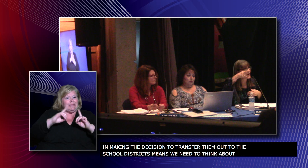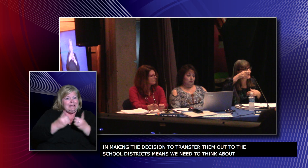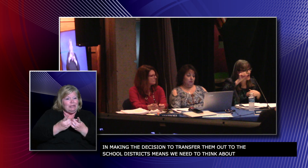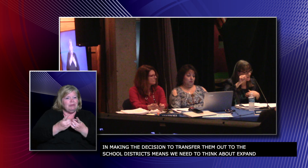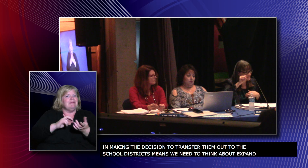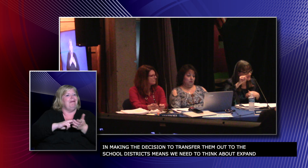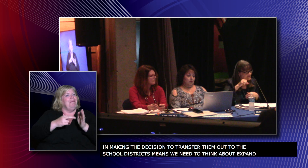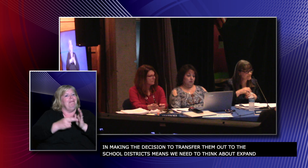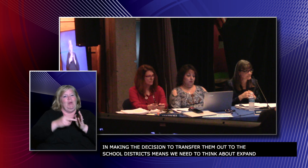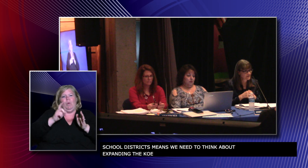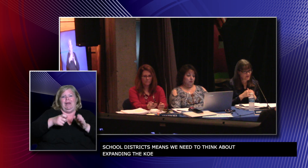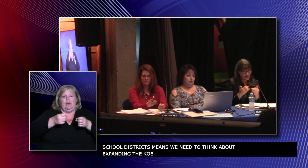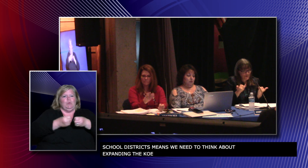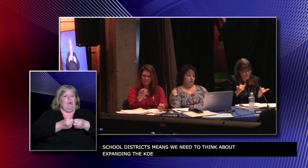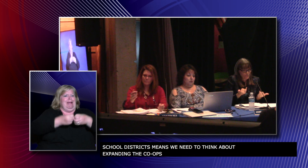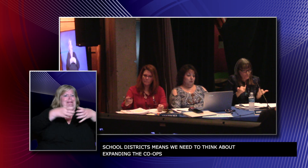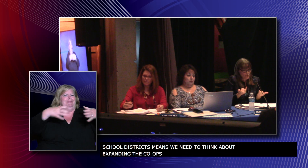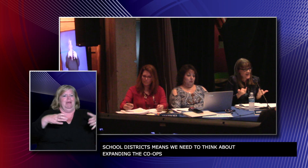the co-ops.